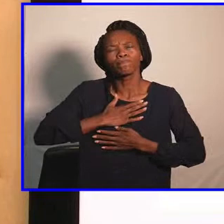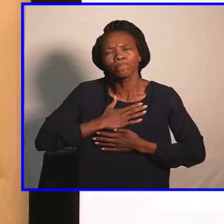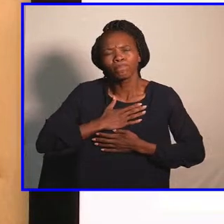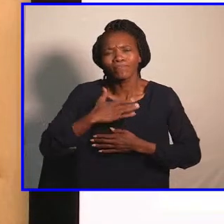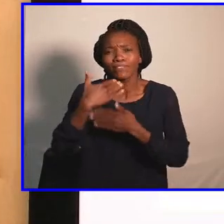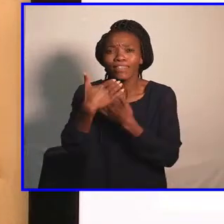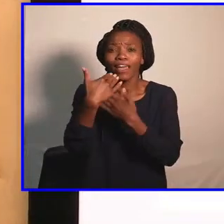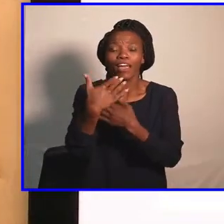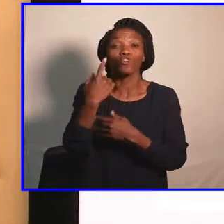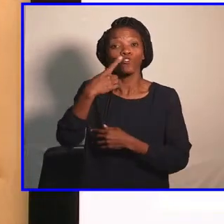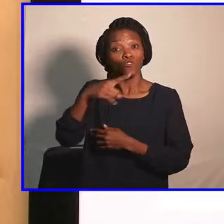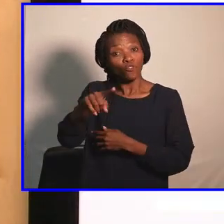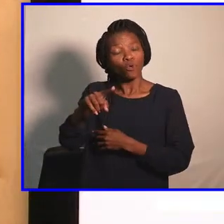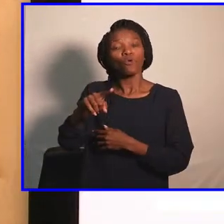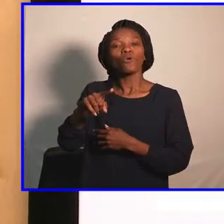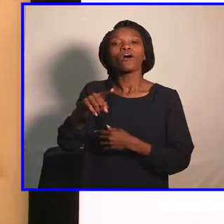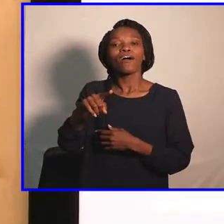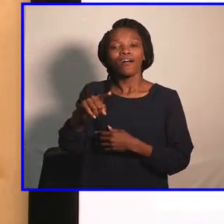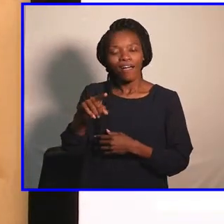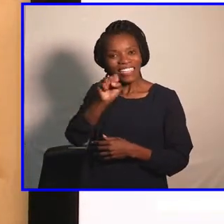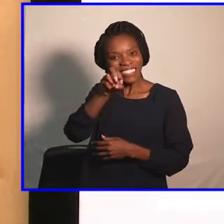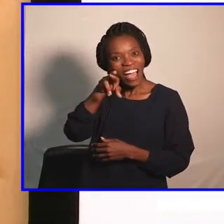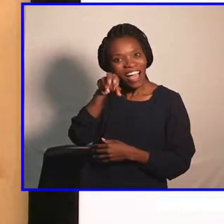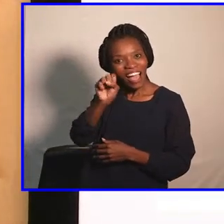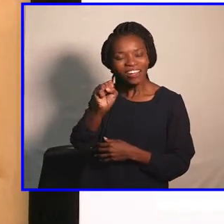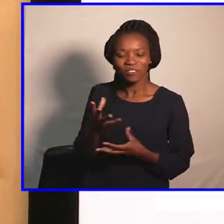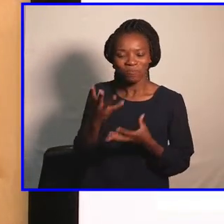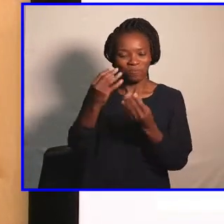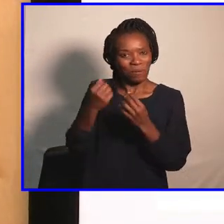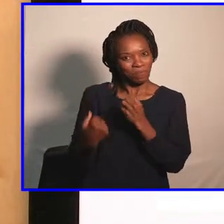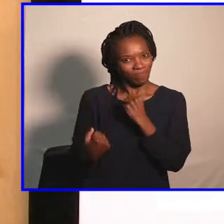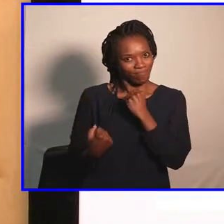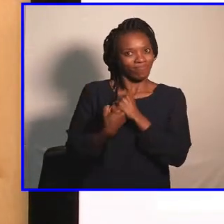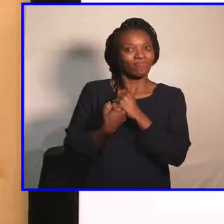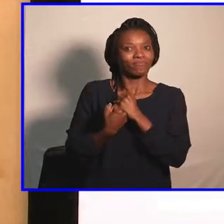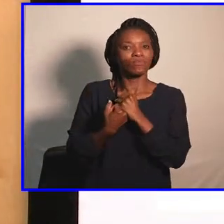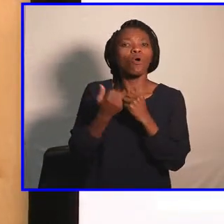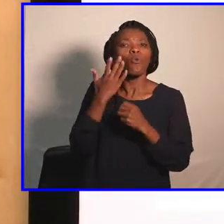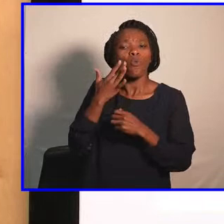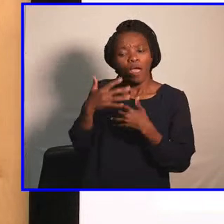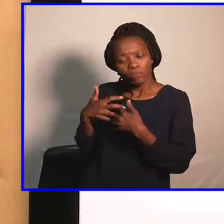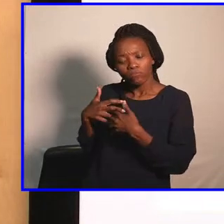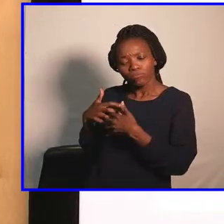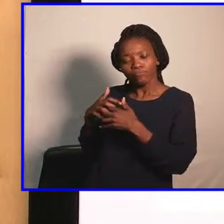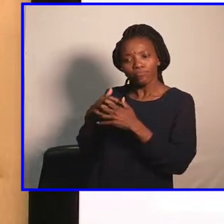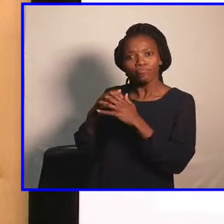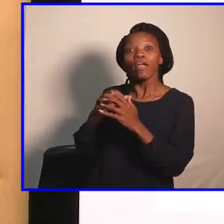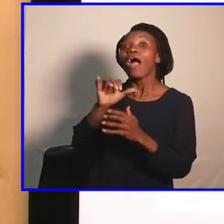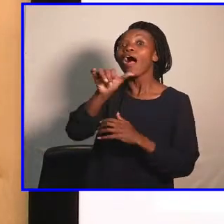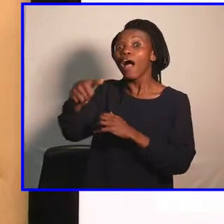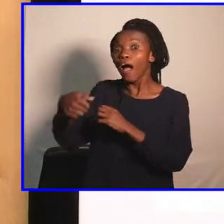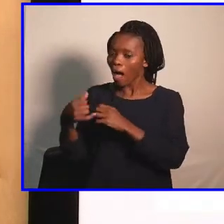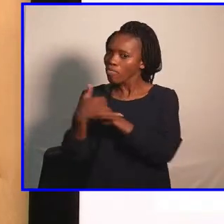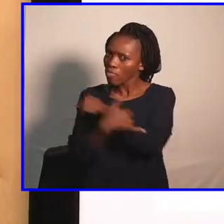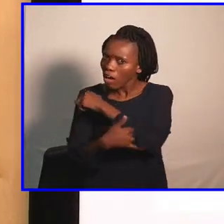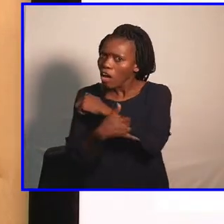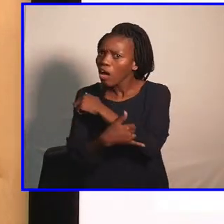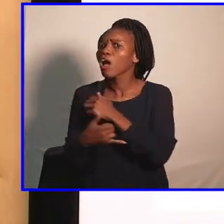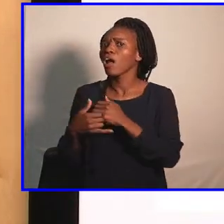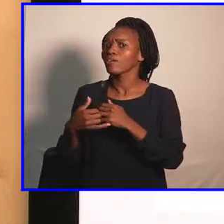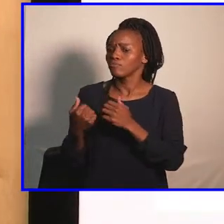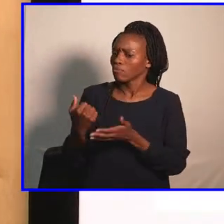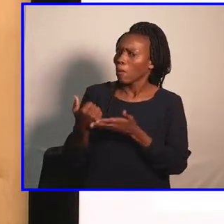the assistance that SARS received in the formative years from other countries, from the